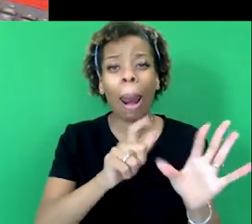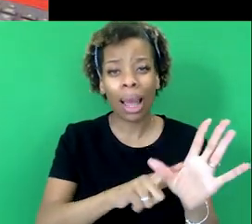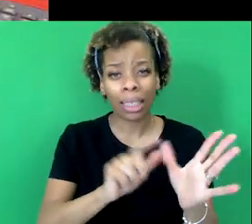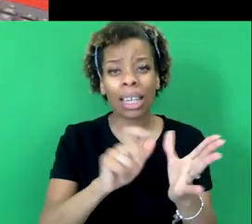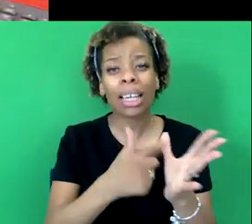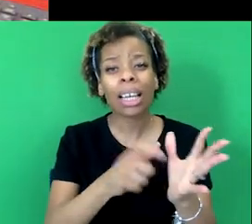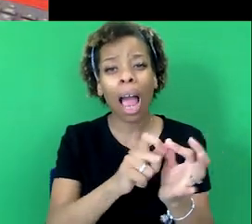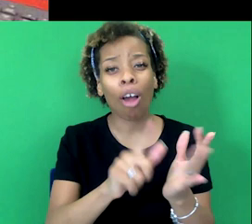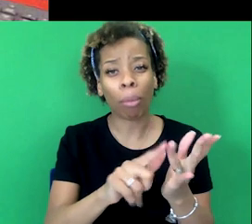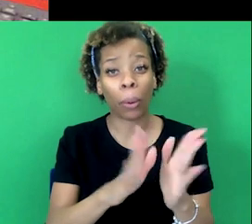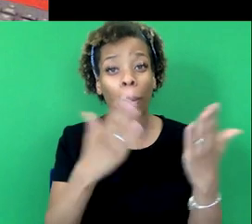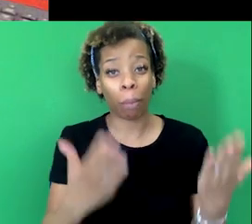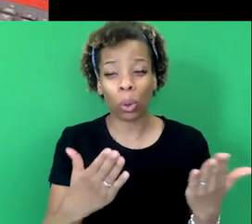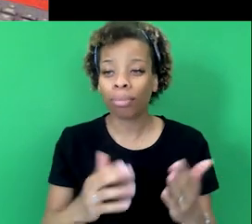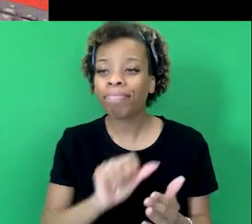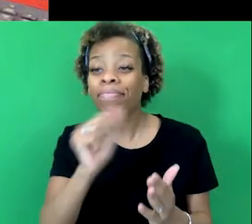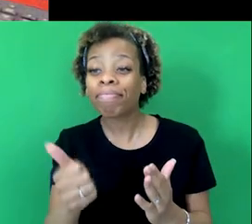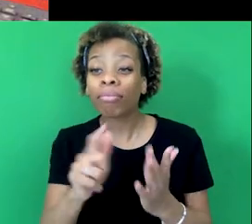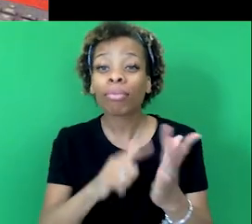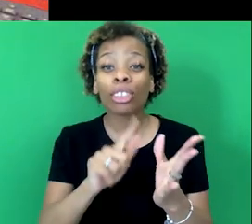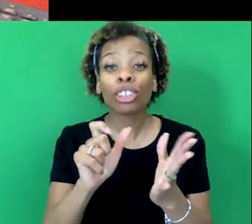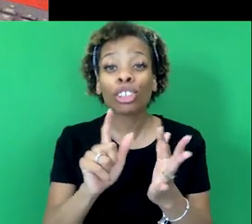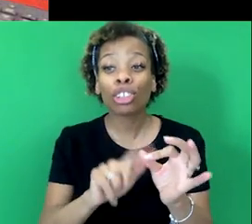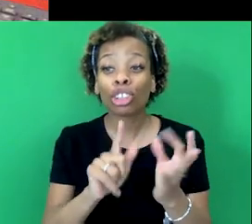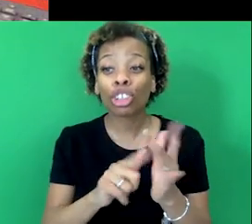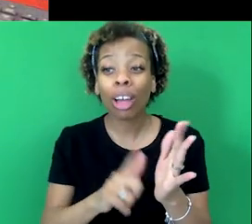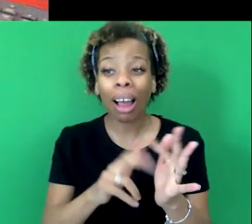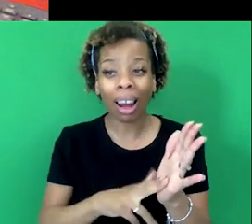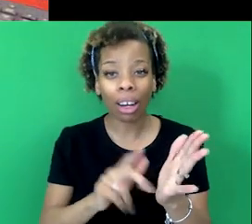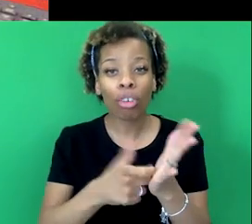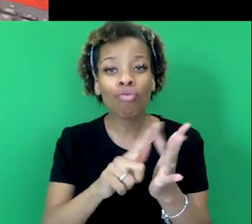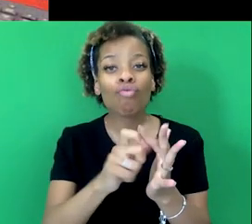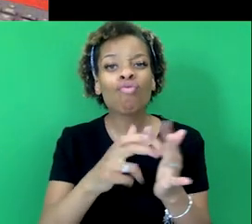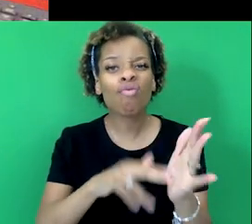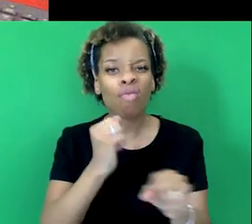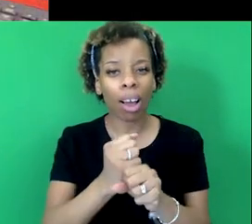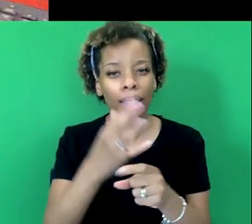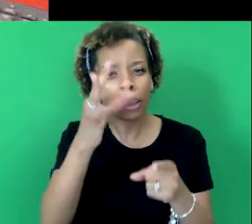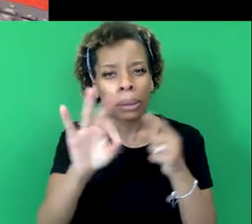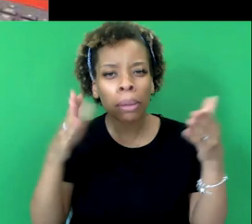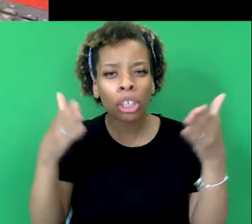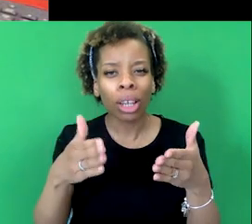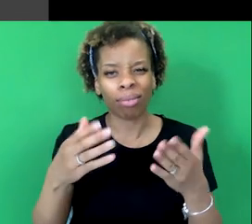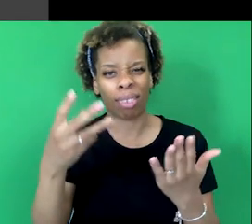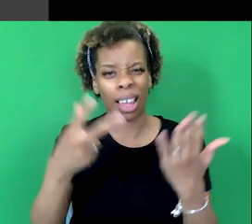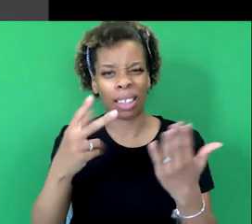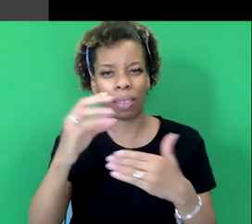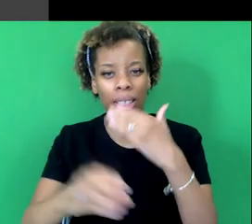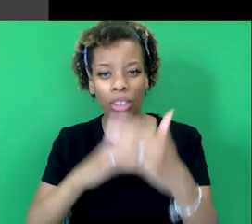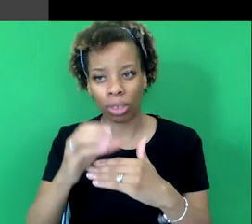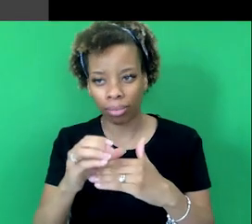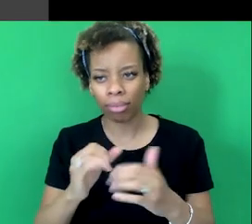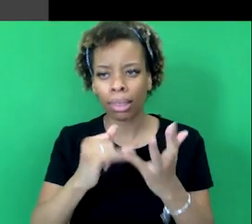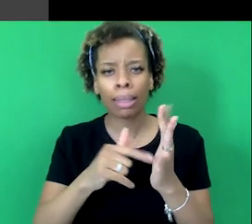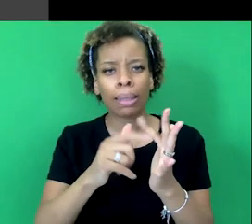Jacqueline Riding, historian and art historian specializing in 18th century. Stephen McGann, acclaimed actor. I'm not sure